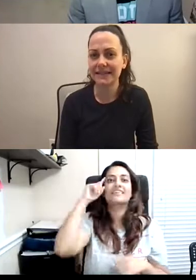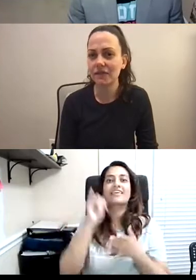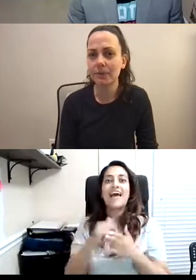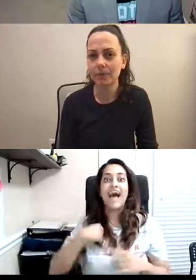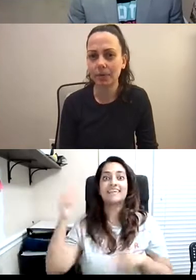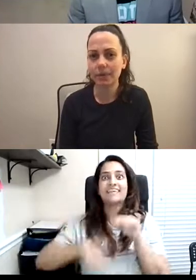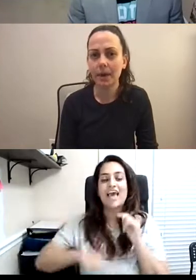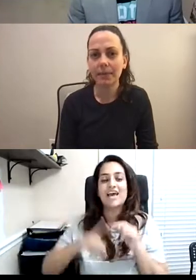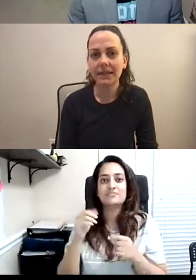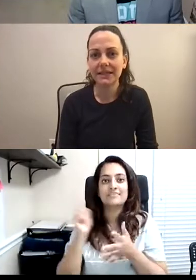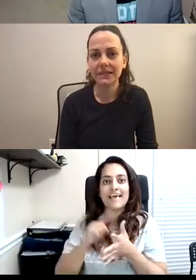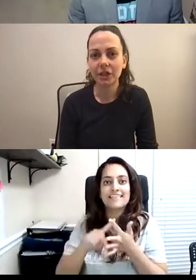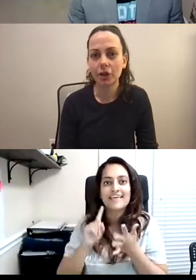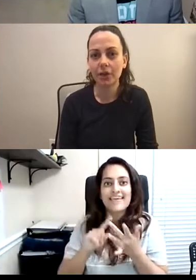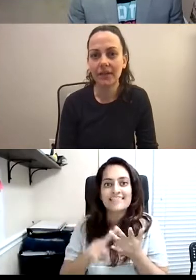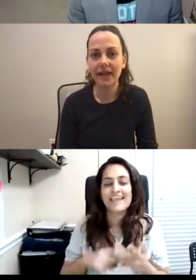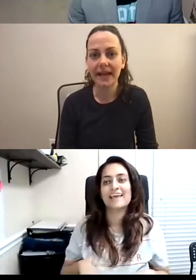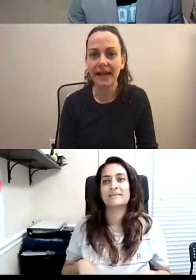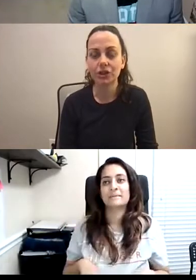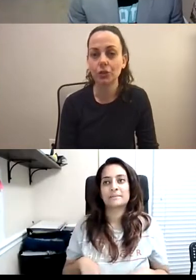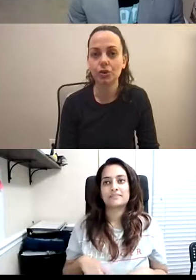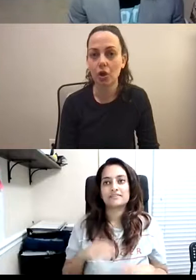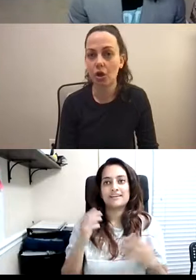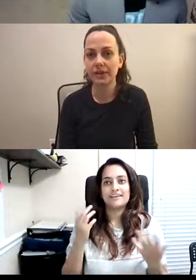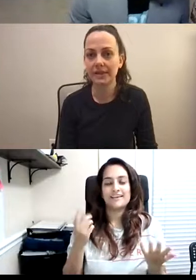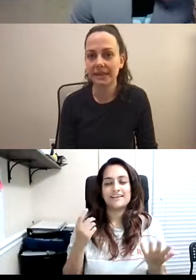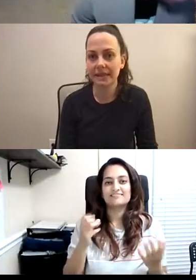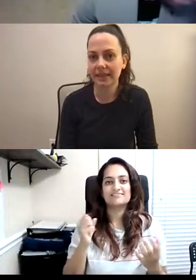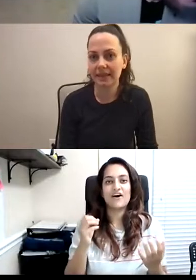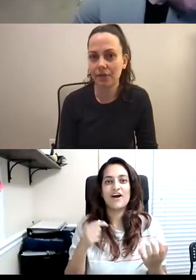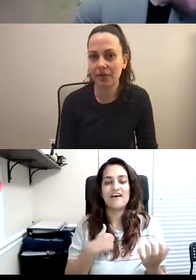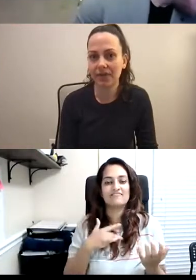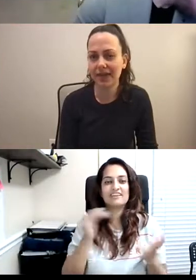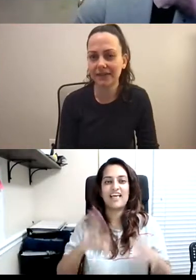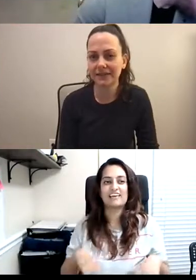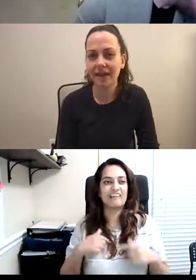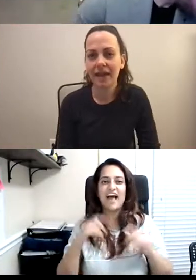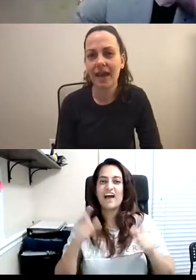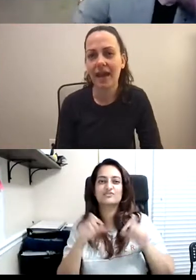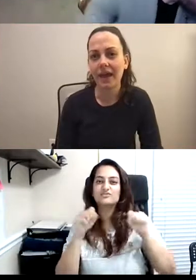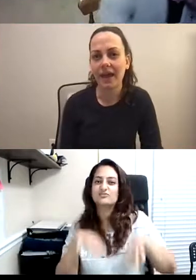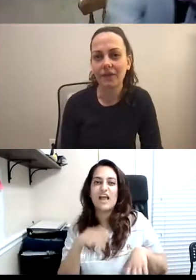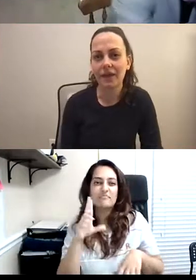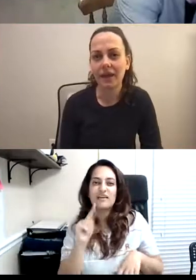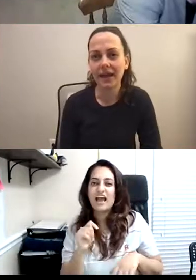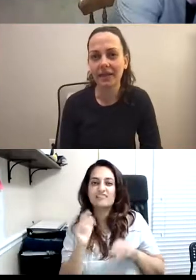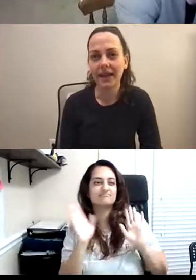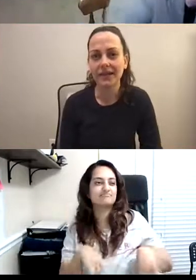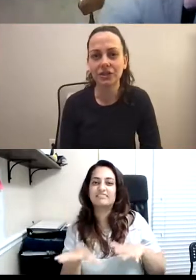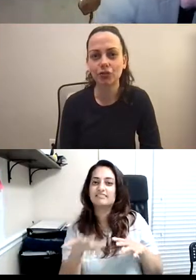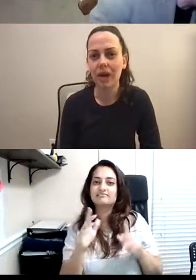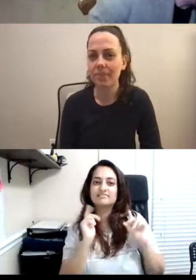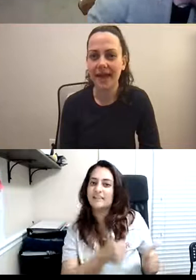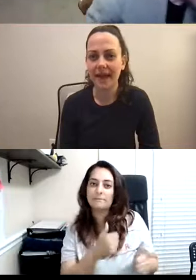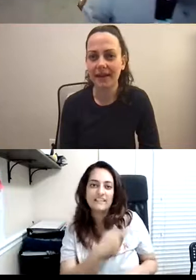as deaf people because, you know, they think I can't do all these different things. And I felt like that I had